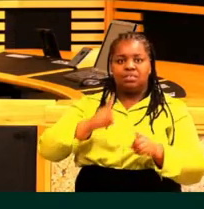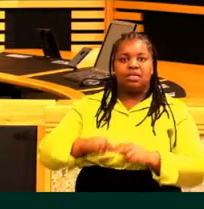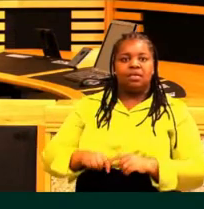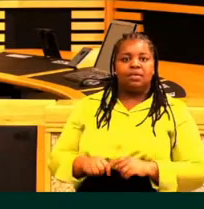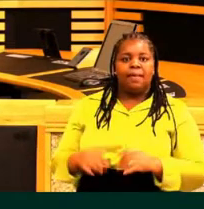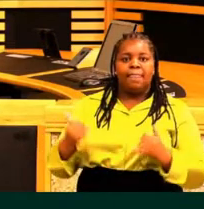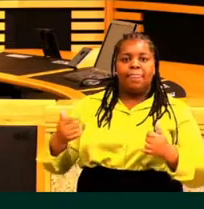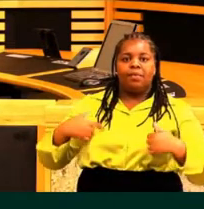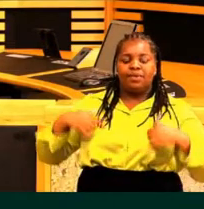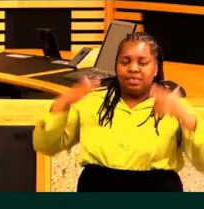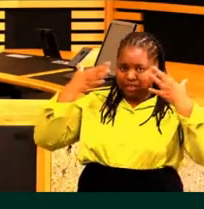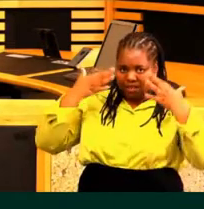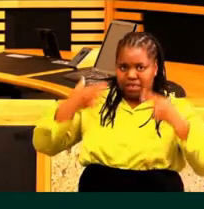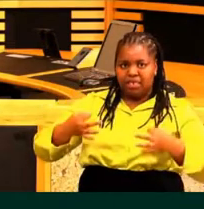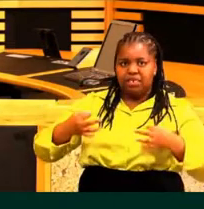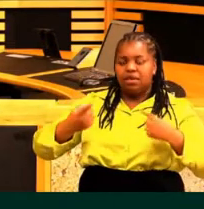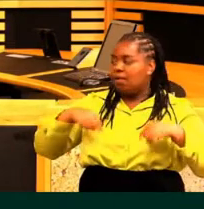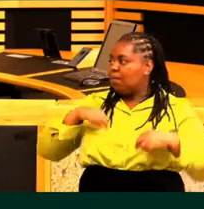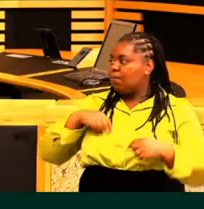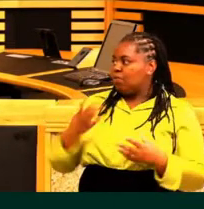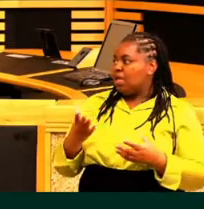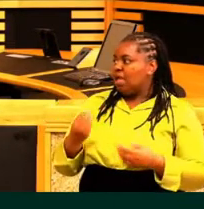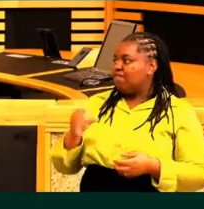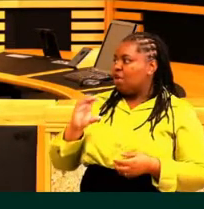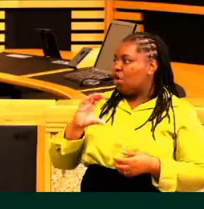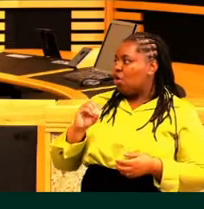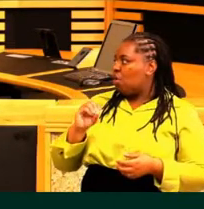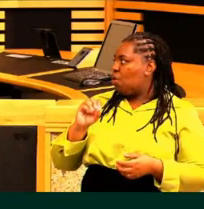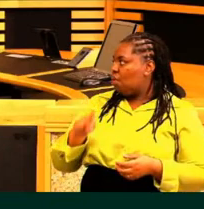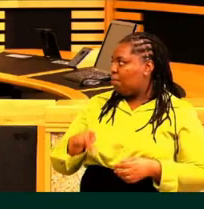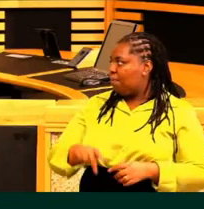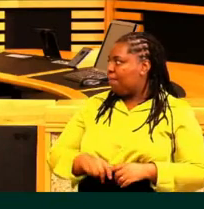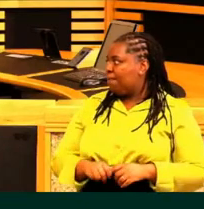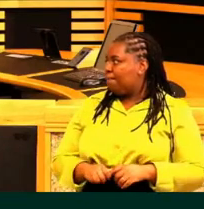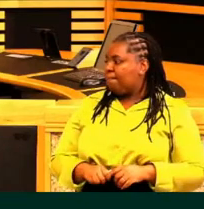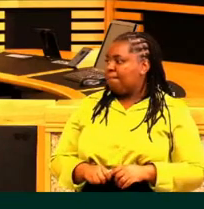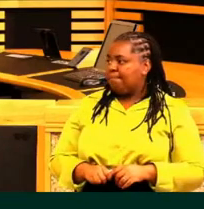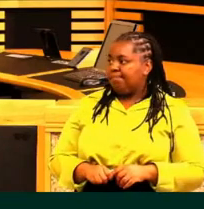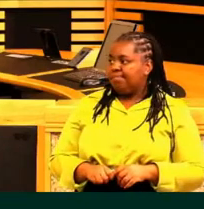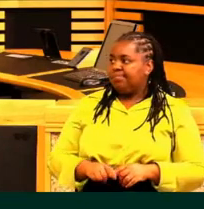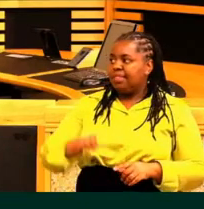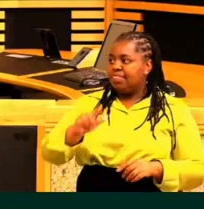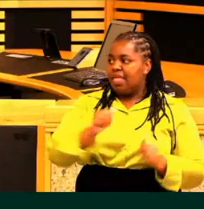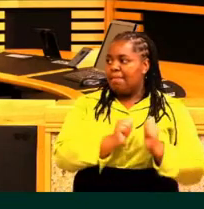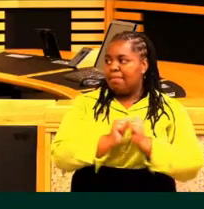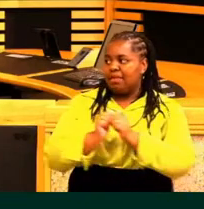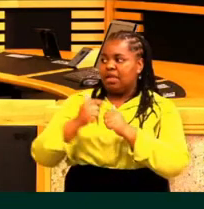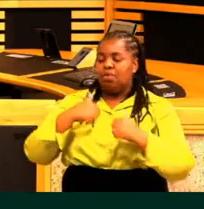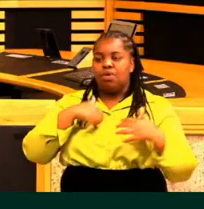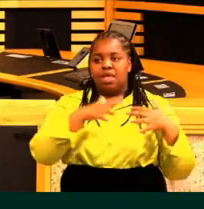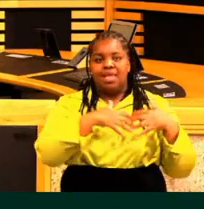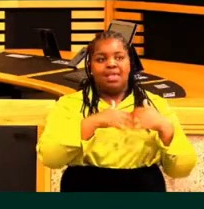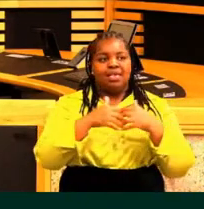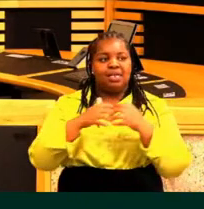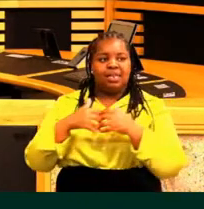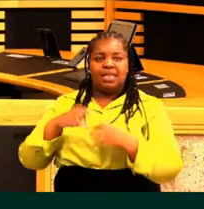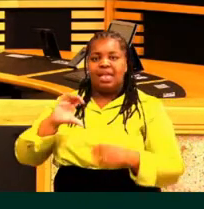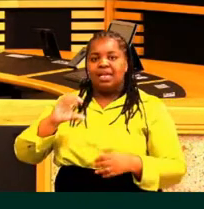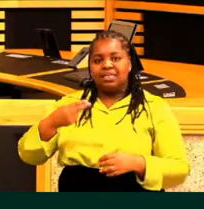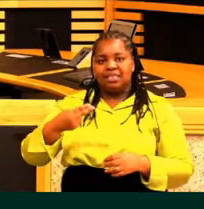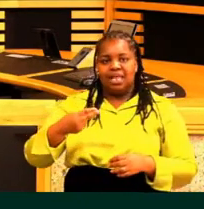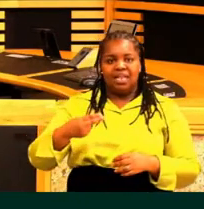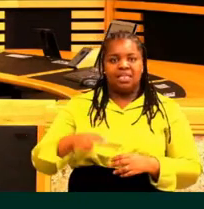decided to increase on it that will have cooperatives in each and every word and the partnership that we have created in christani we